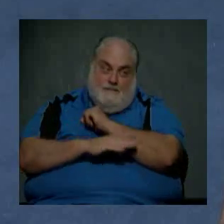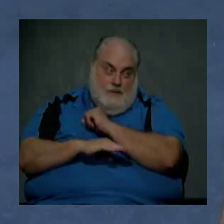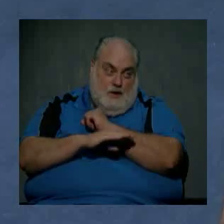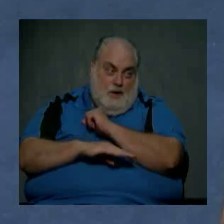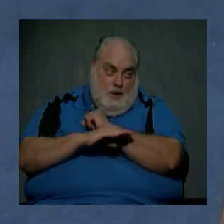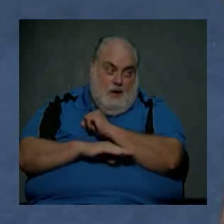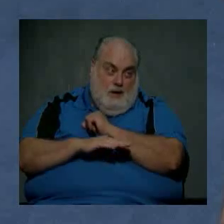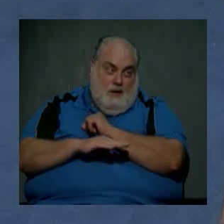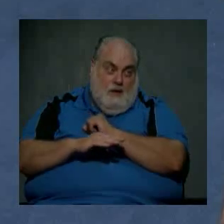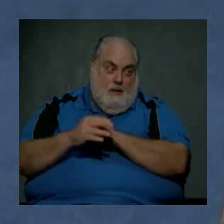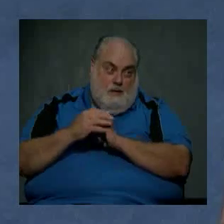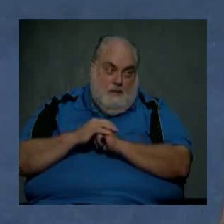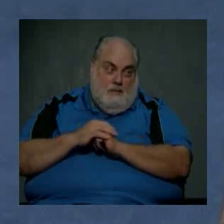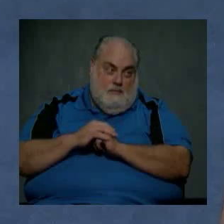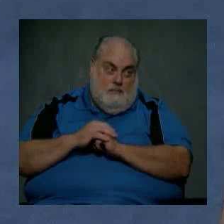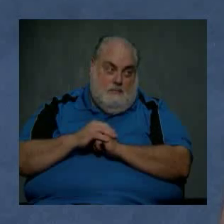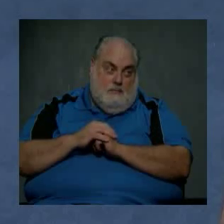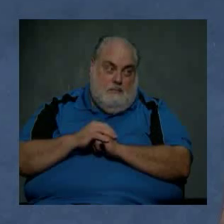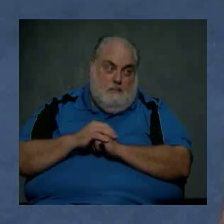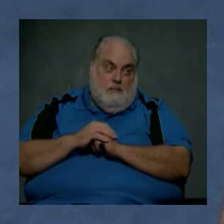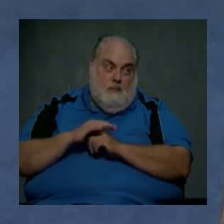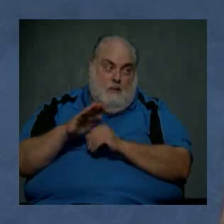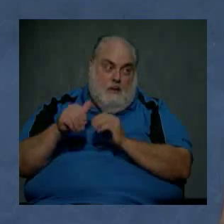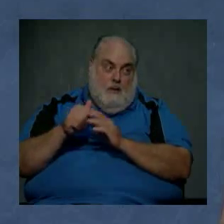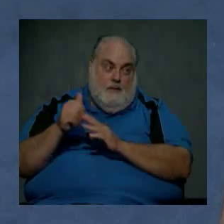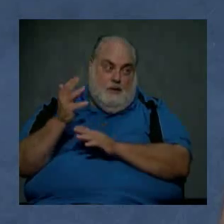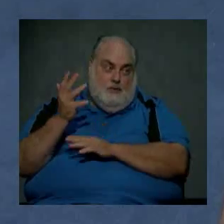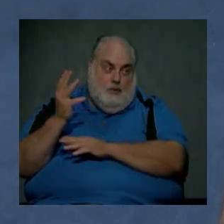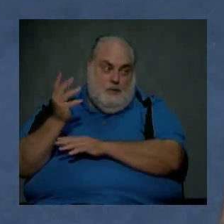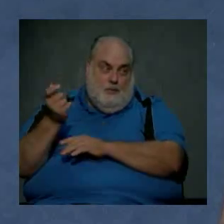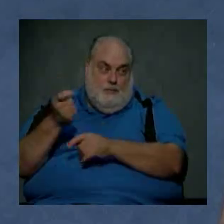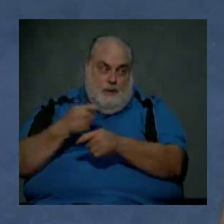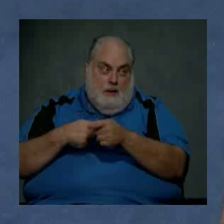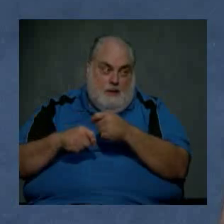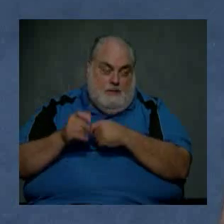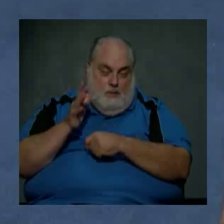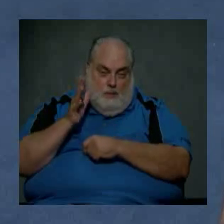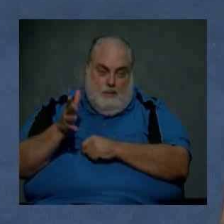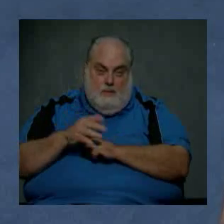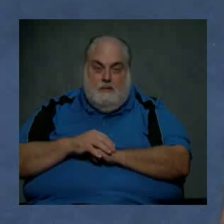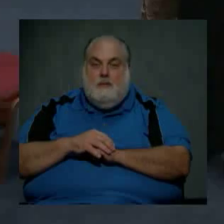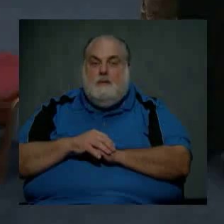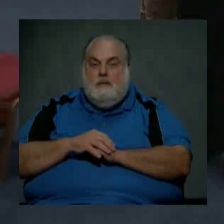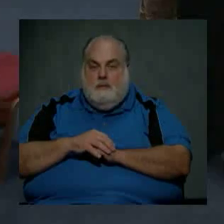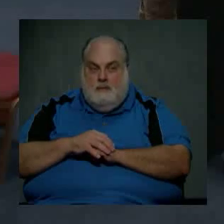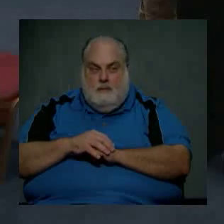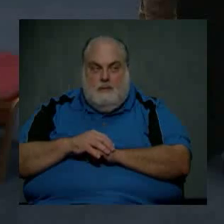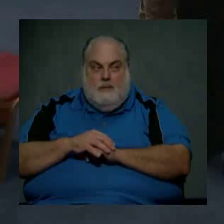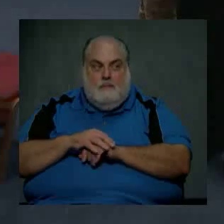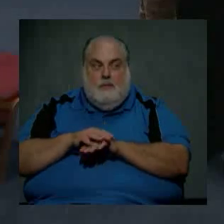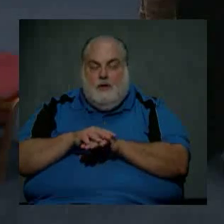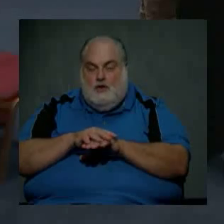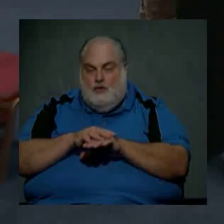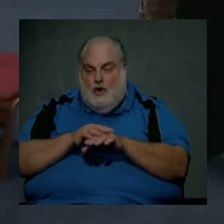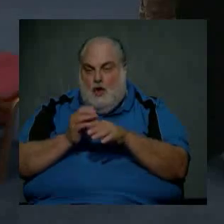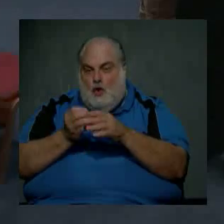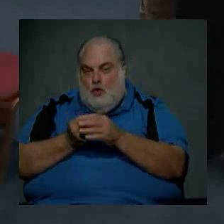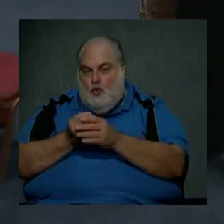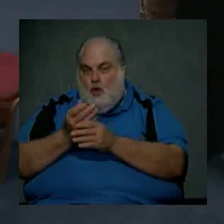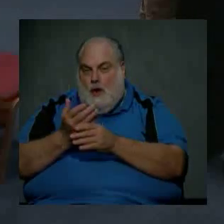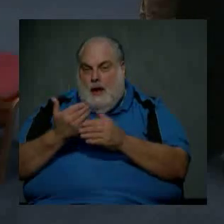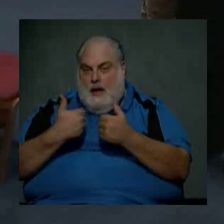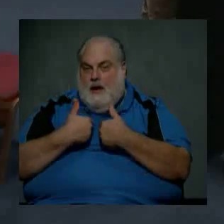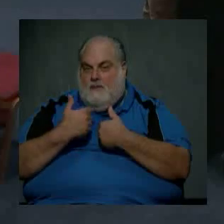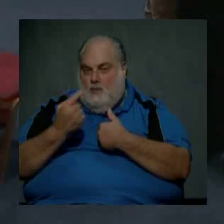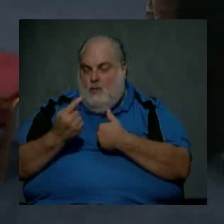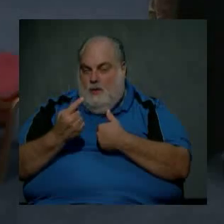be a great optic in the fall when you have all these trees replaced. They are a slow-growing tree. I've got one in my